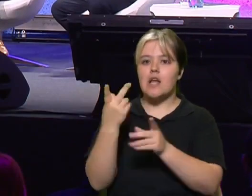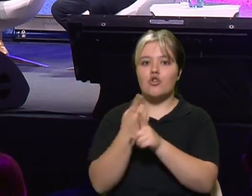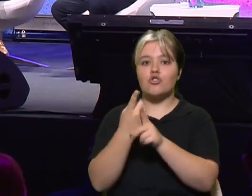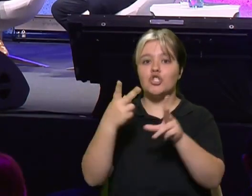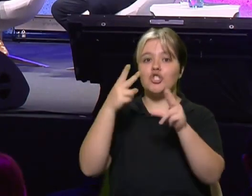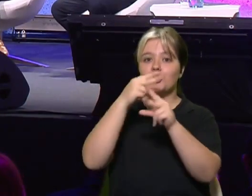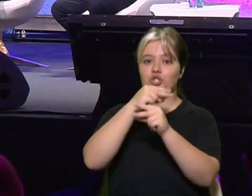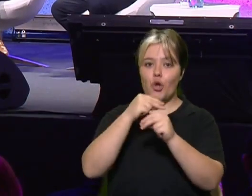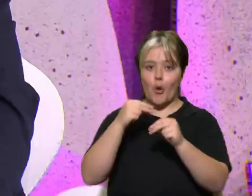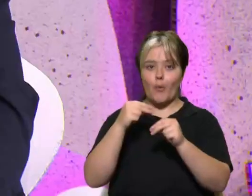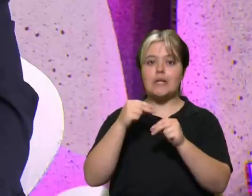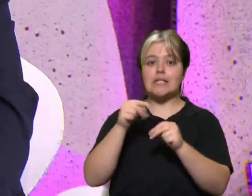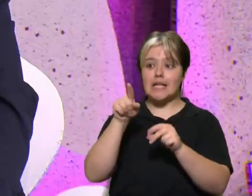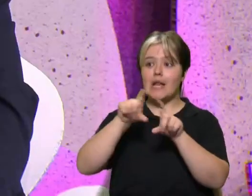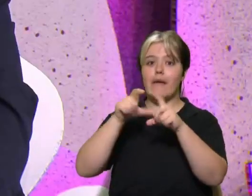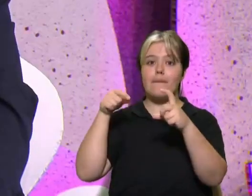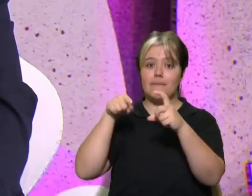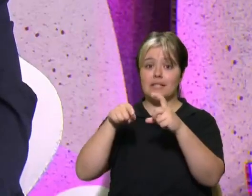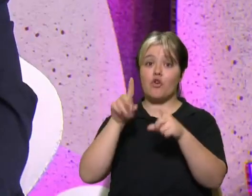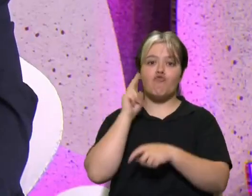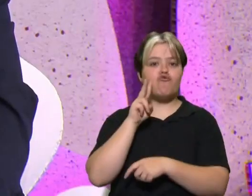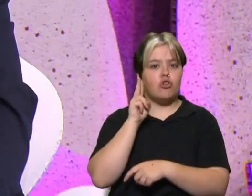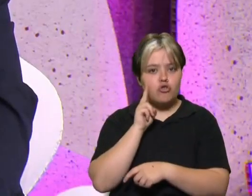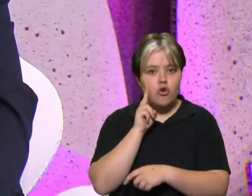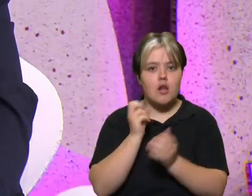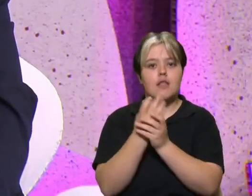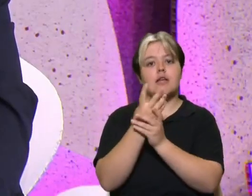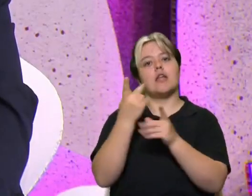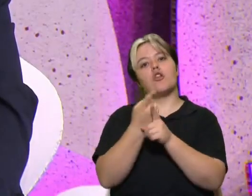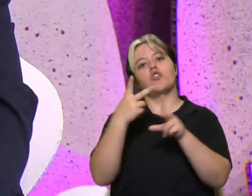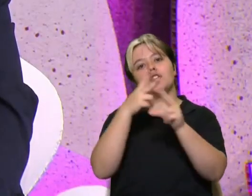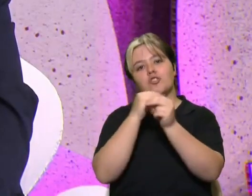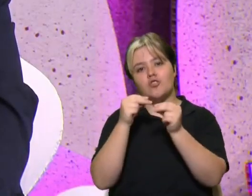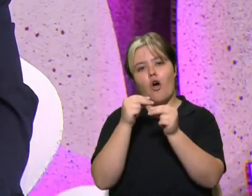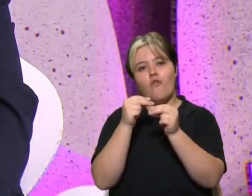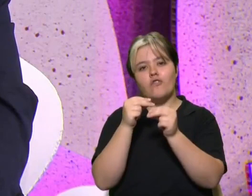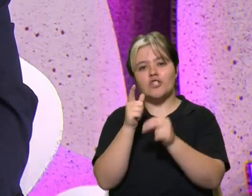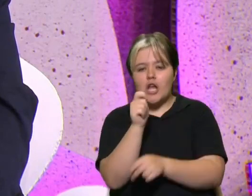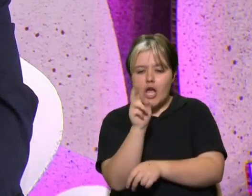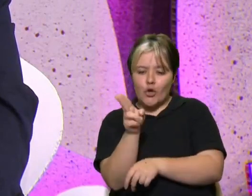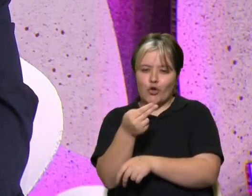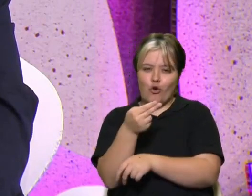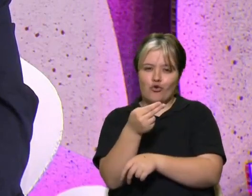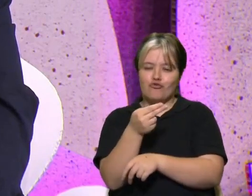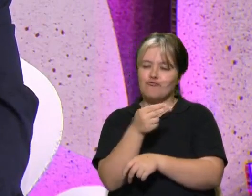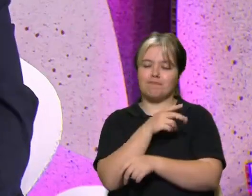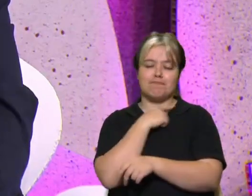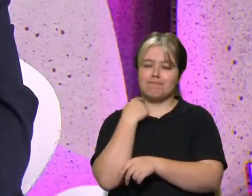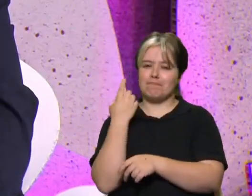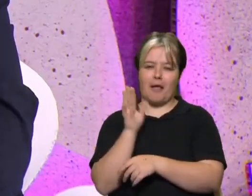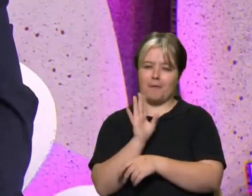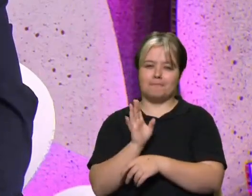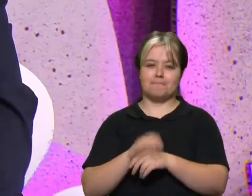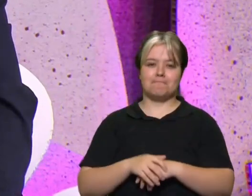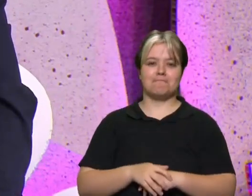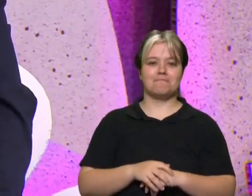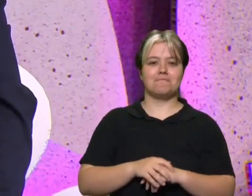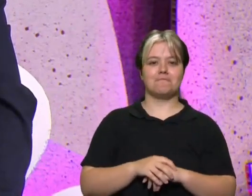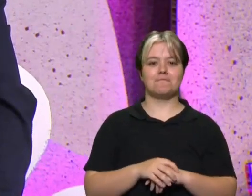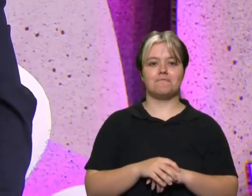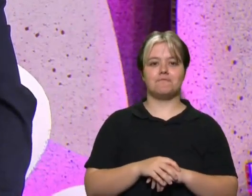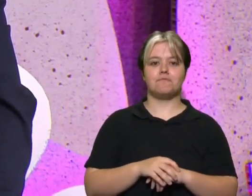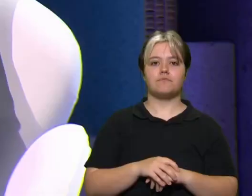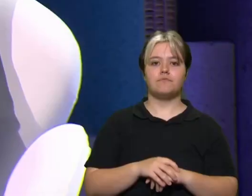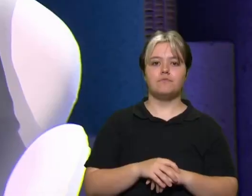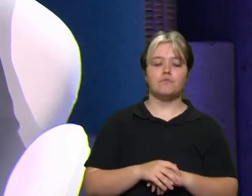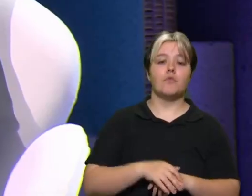to innovate in the company, and the innovation value is not measured in euros in the short run.